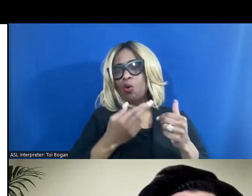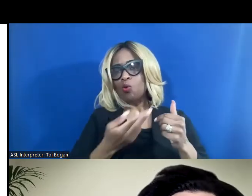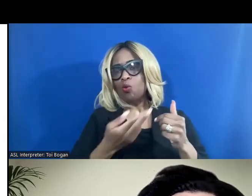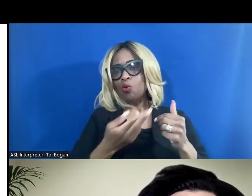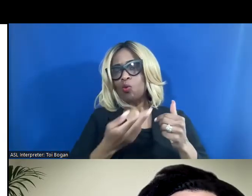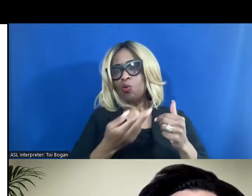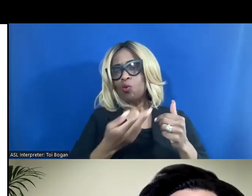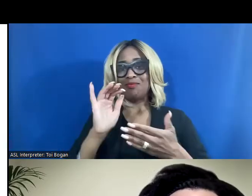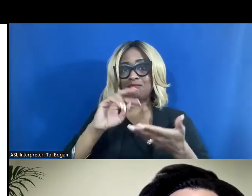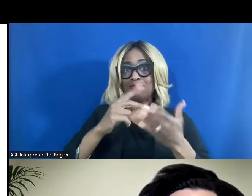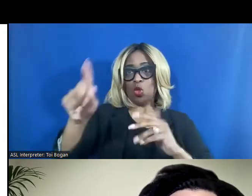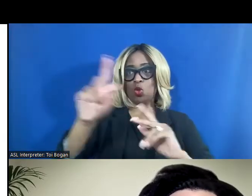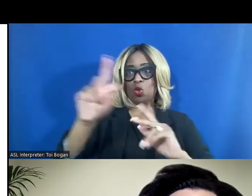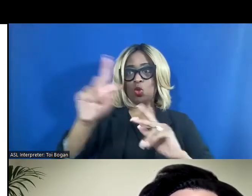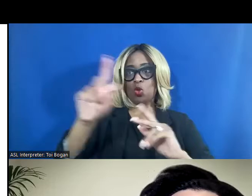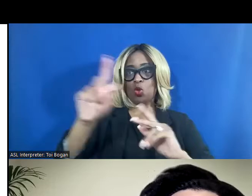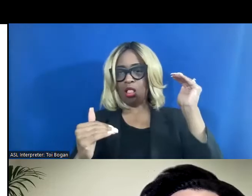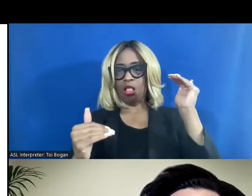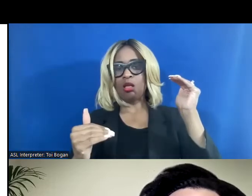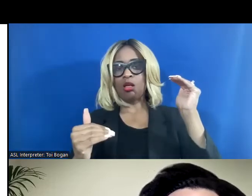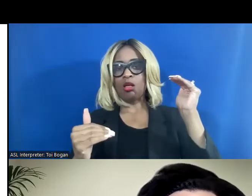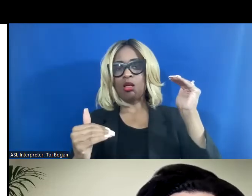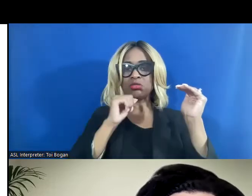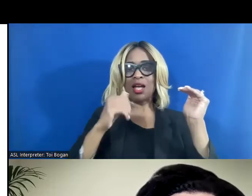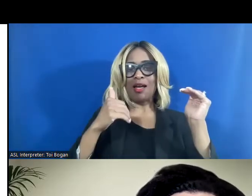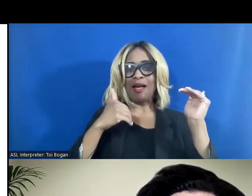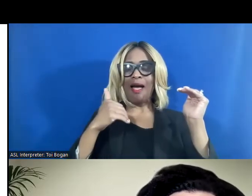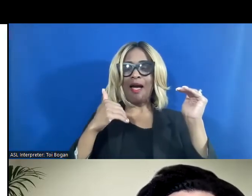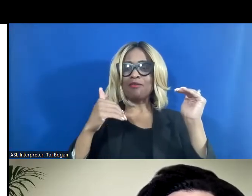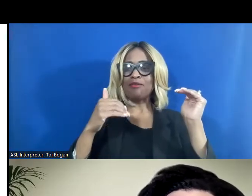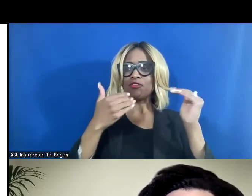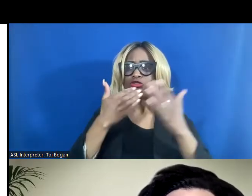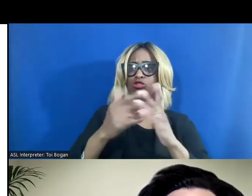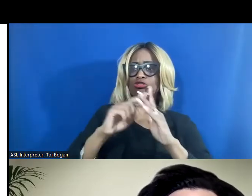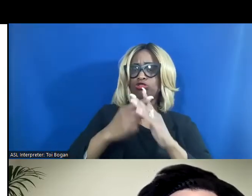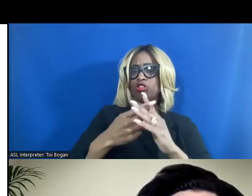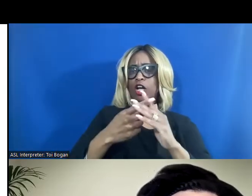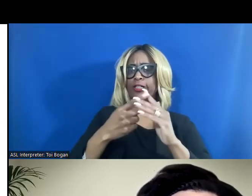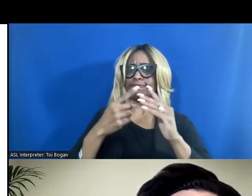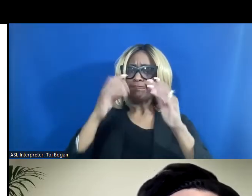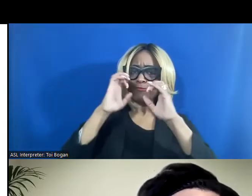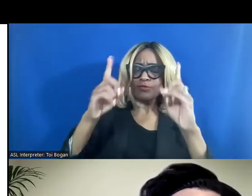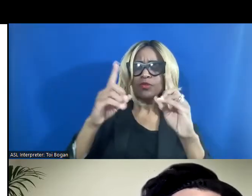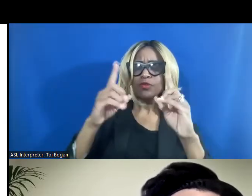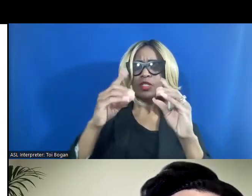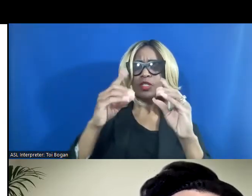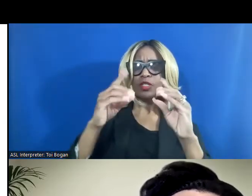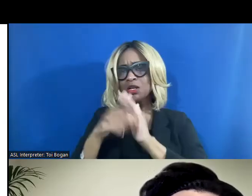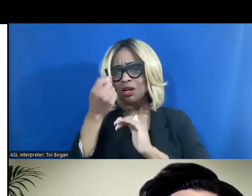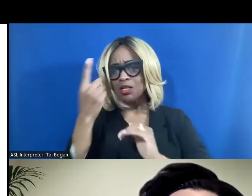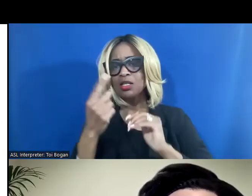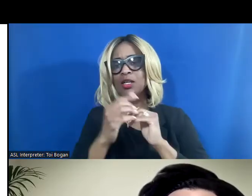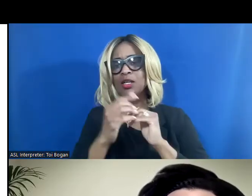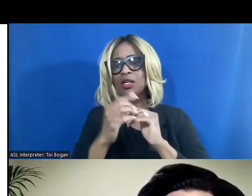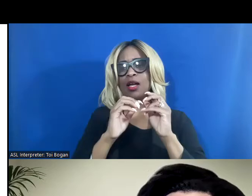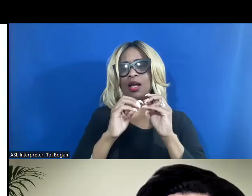major disadvantage of having that educational head start, to have a deeper understanding of health, have